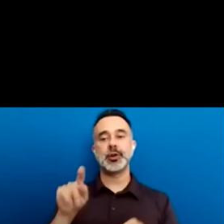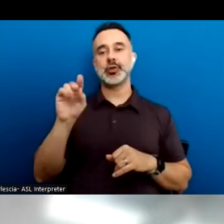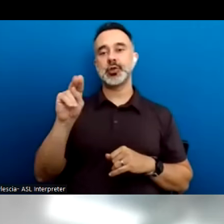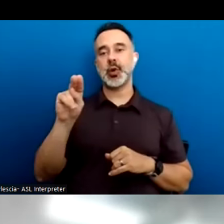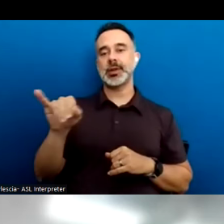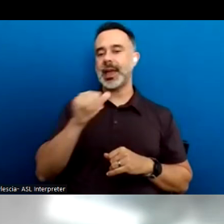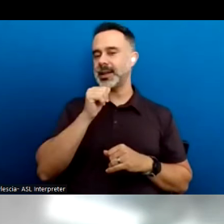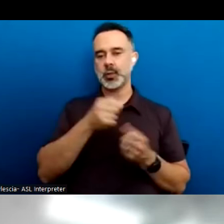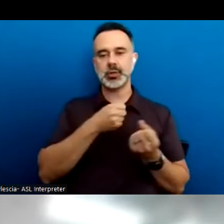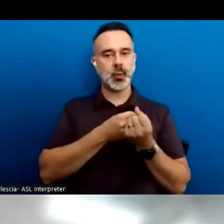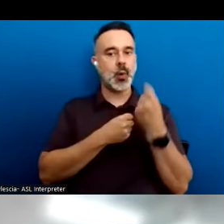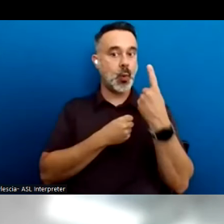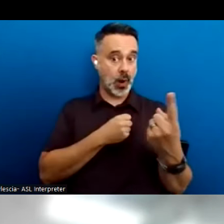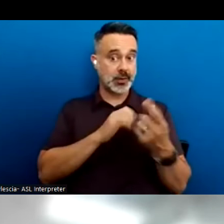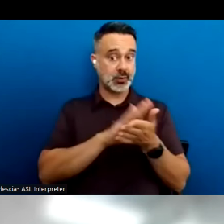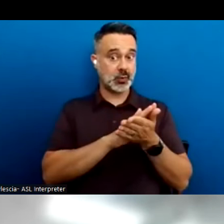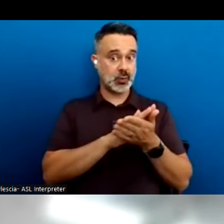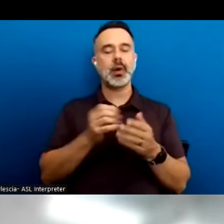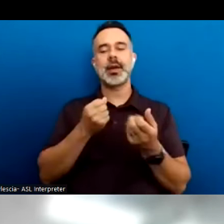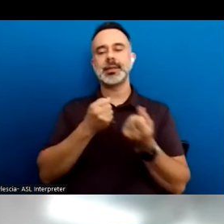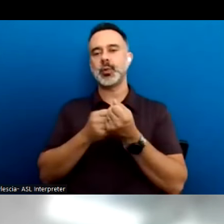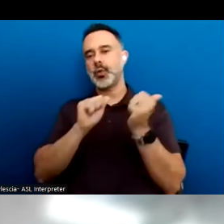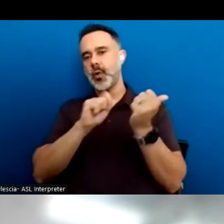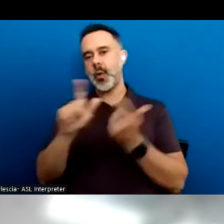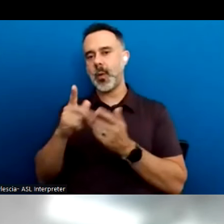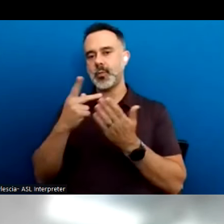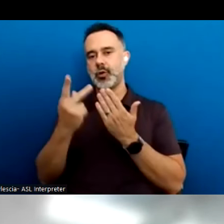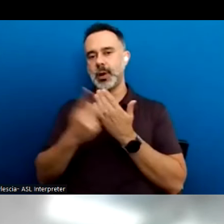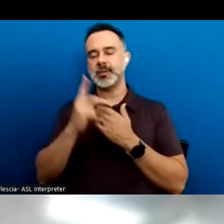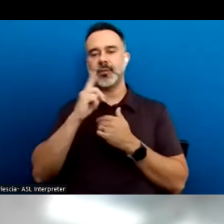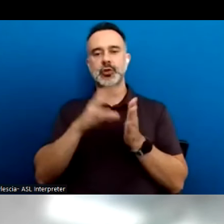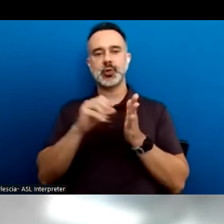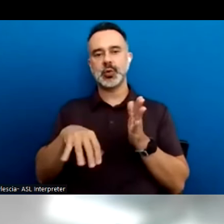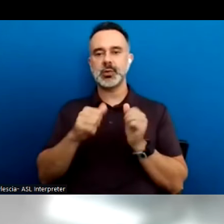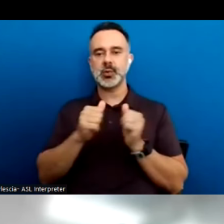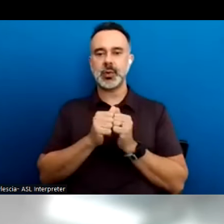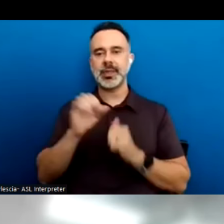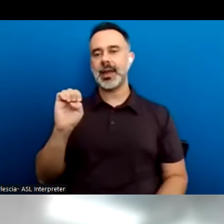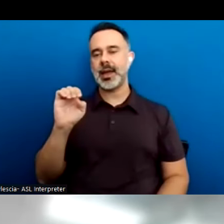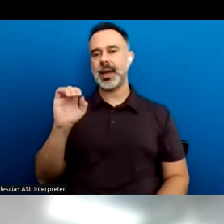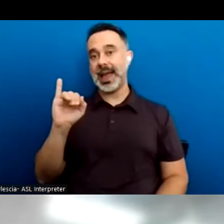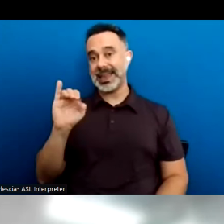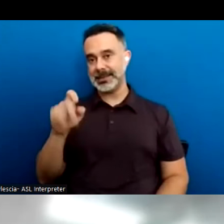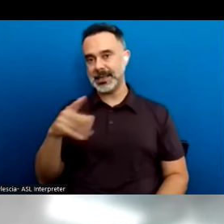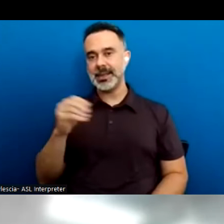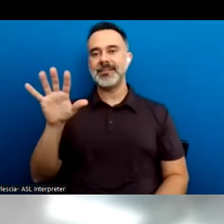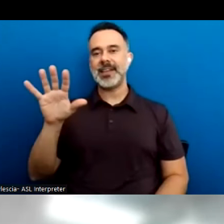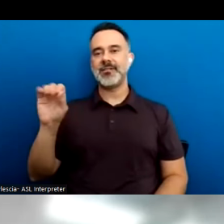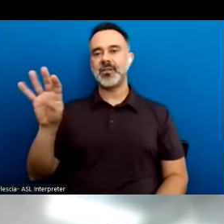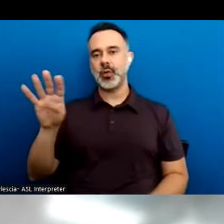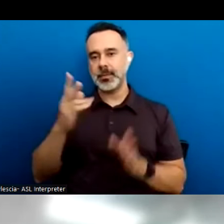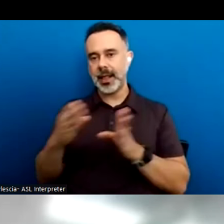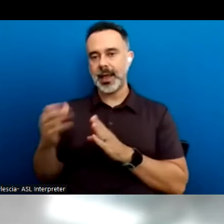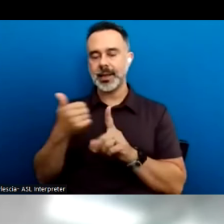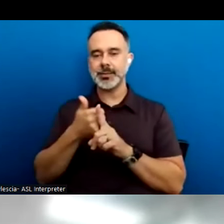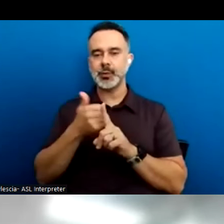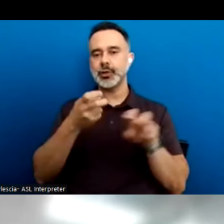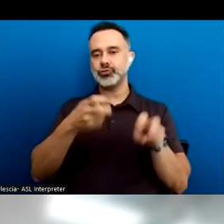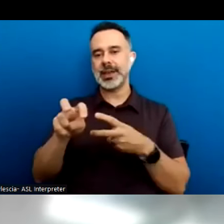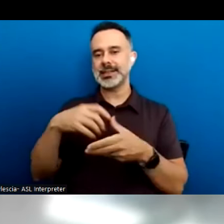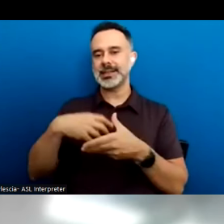support one school. I support all programs for students with IEP and 504 plans who are transitioning